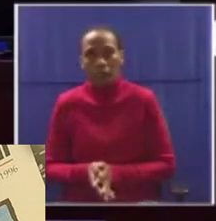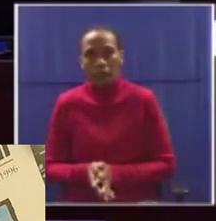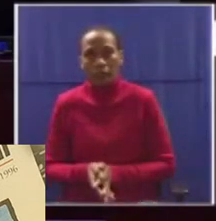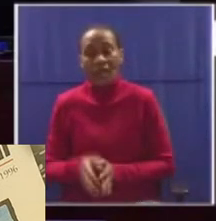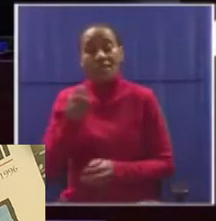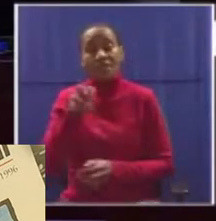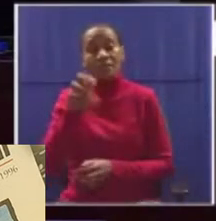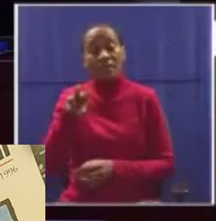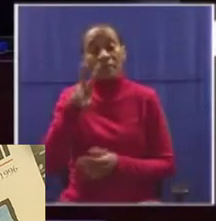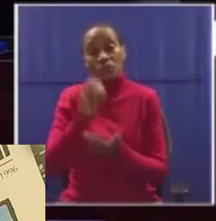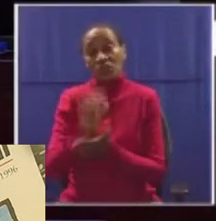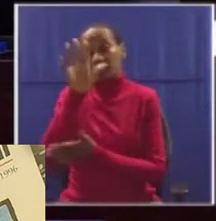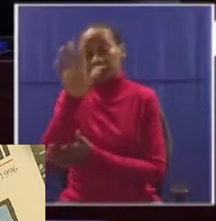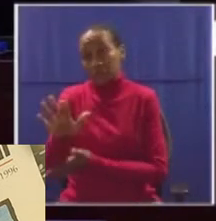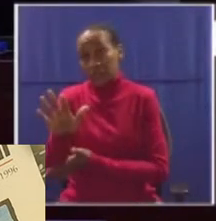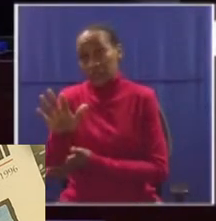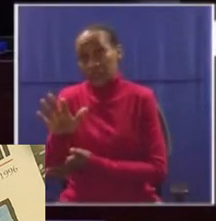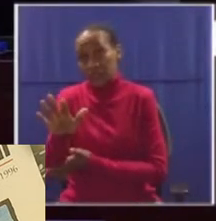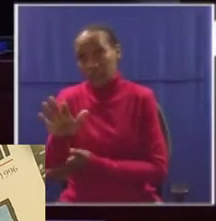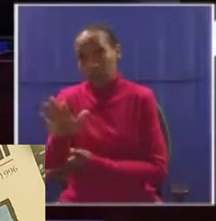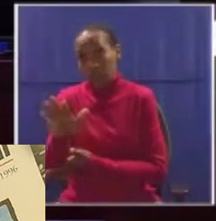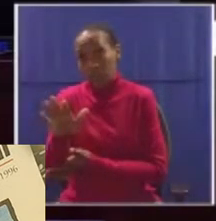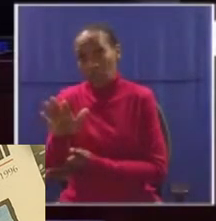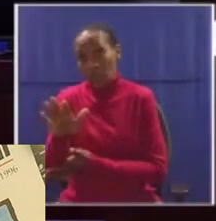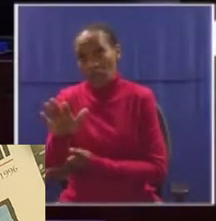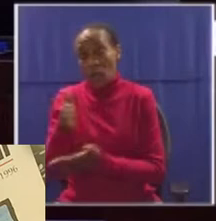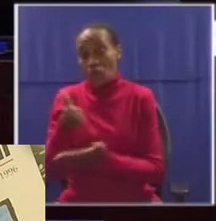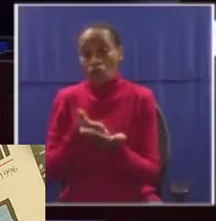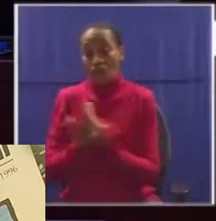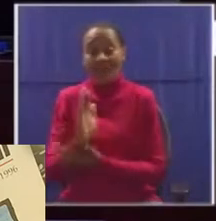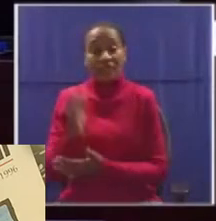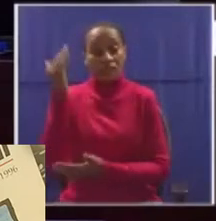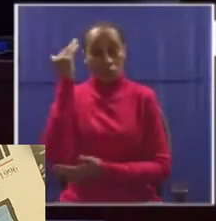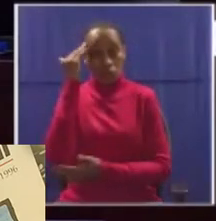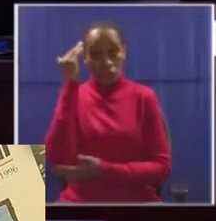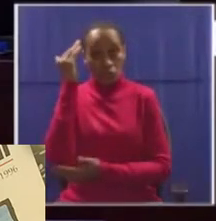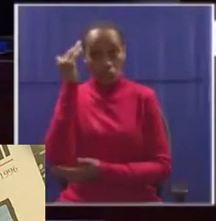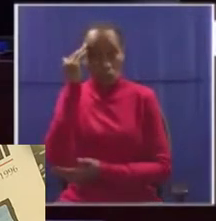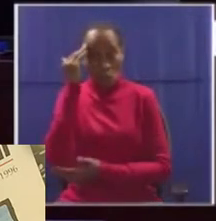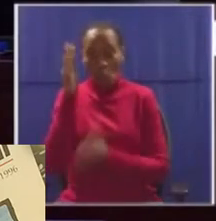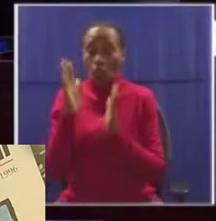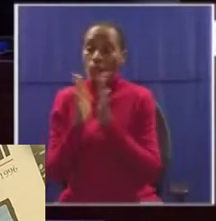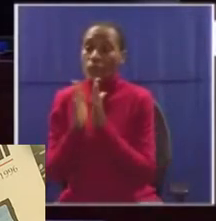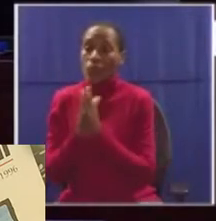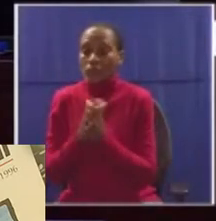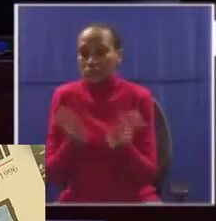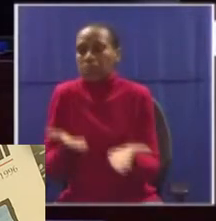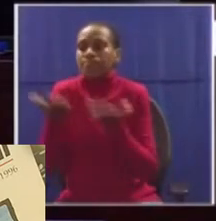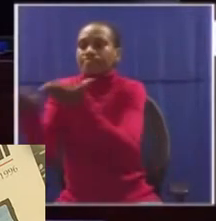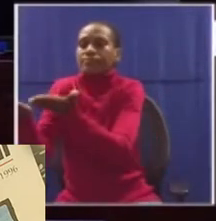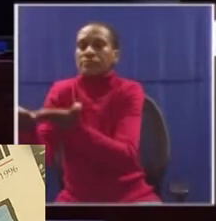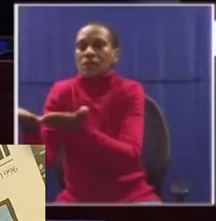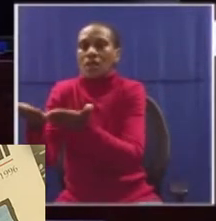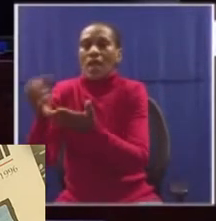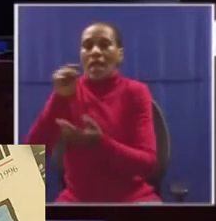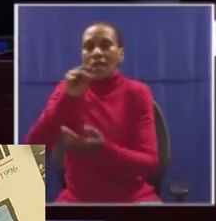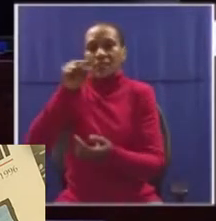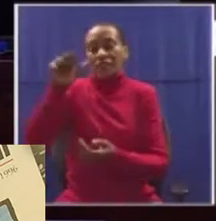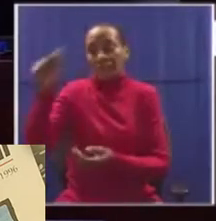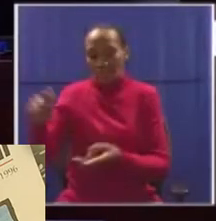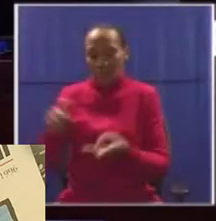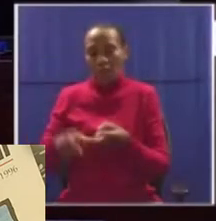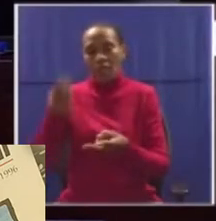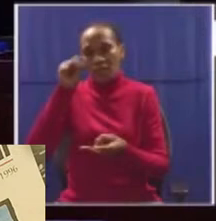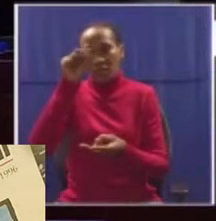in September 2015 the rights to know submitted a buyer request two seps and SSA to